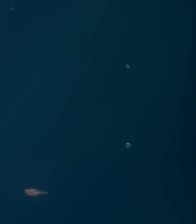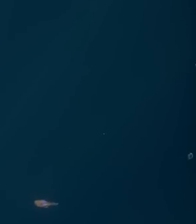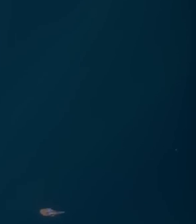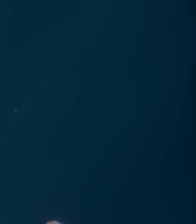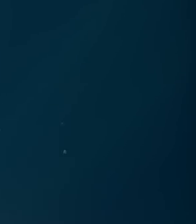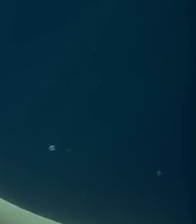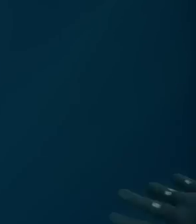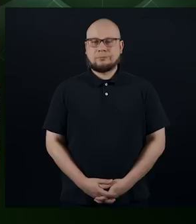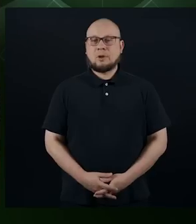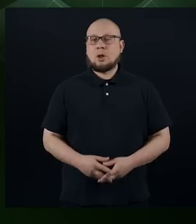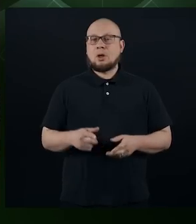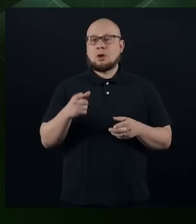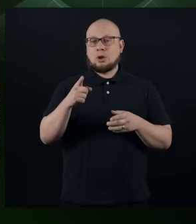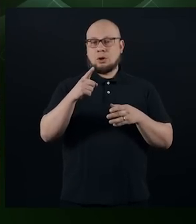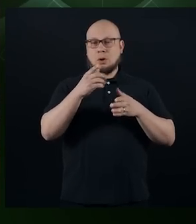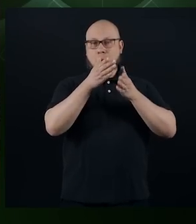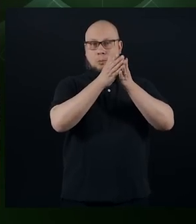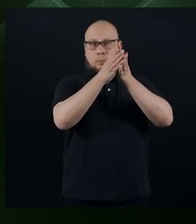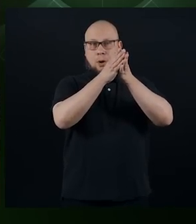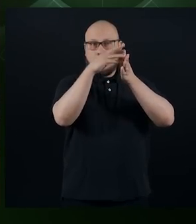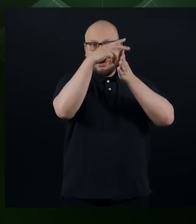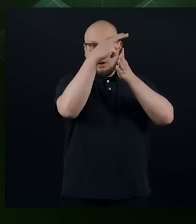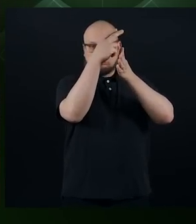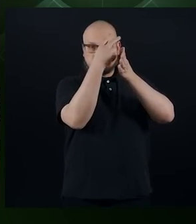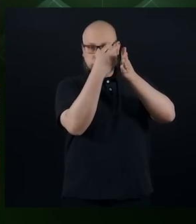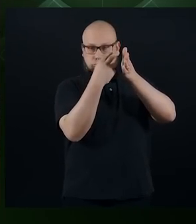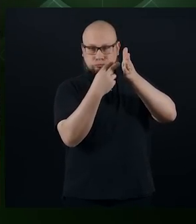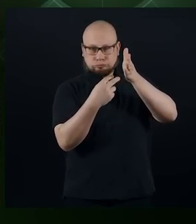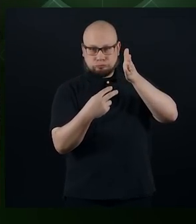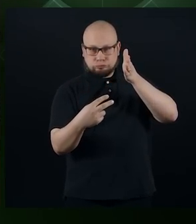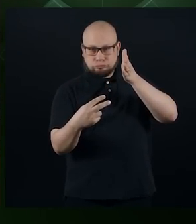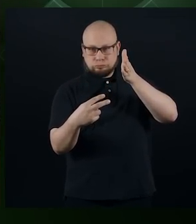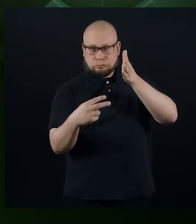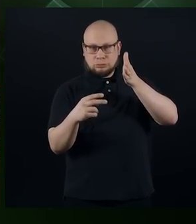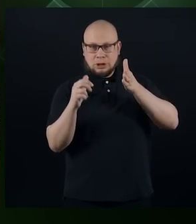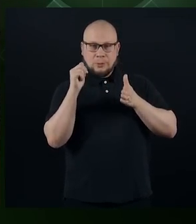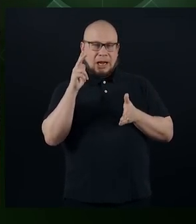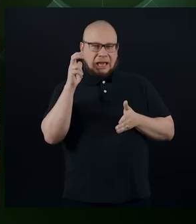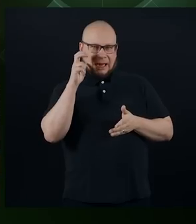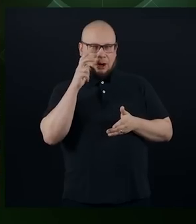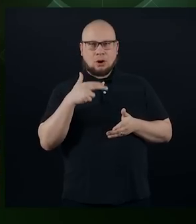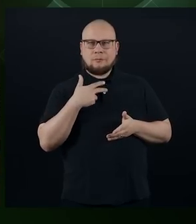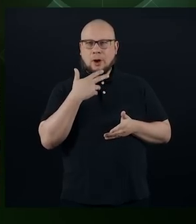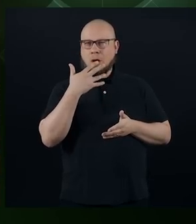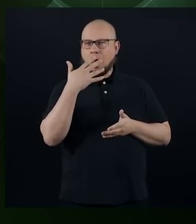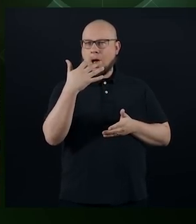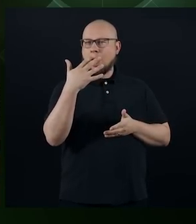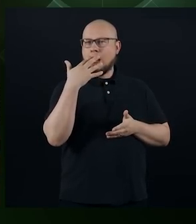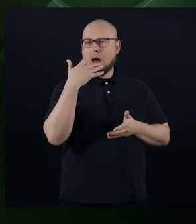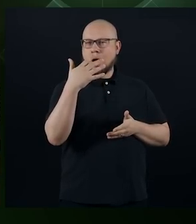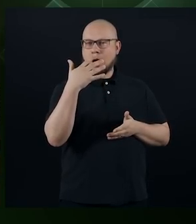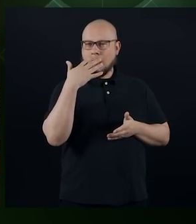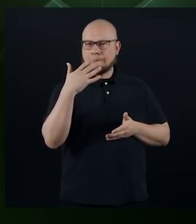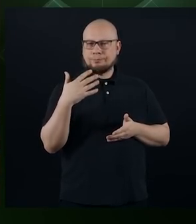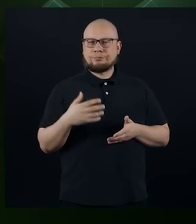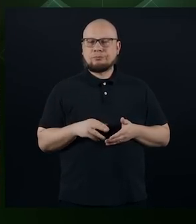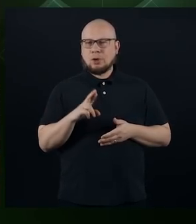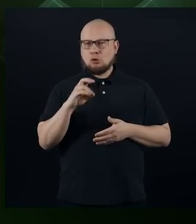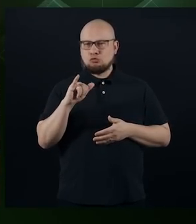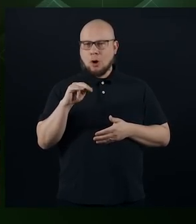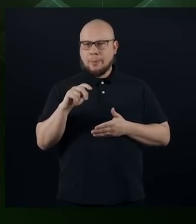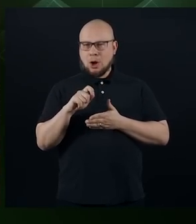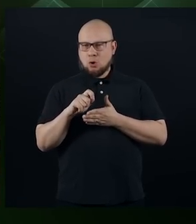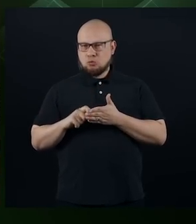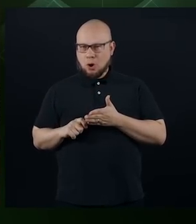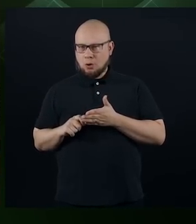So when you dive down from your boat, you actually hear a rendition of Who Shall Not Be Returning, which is a song that Robin wrote in the Seabound